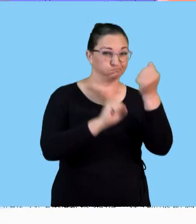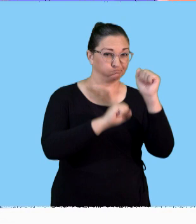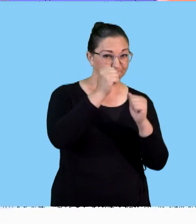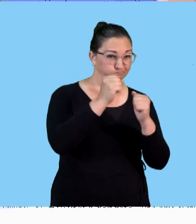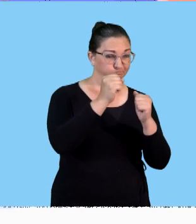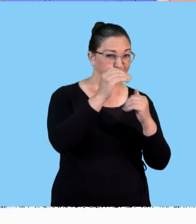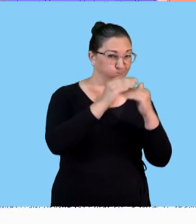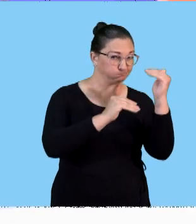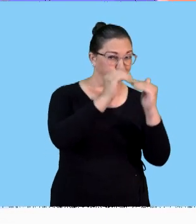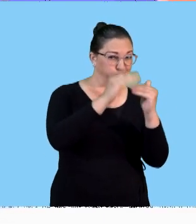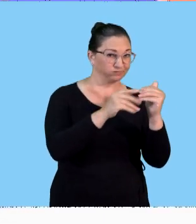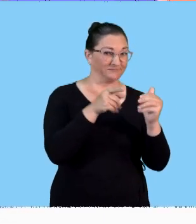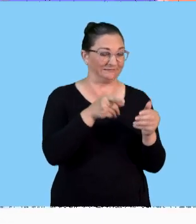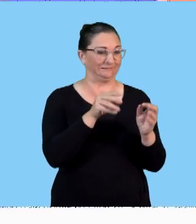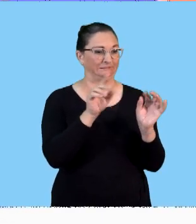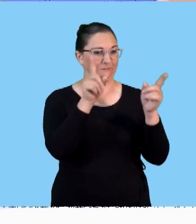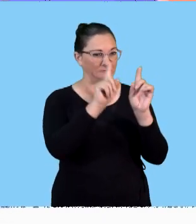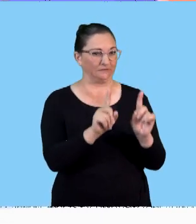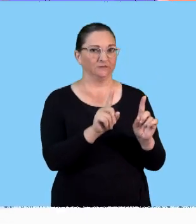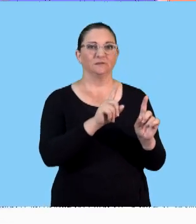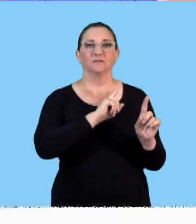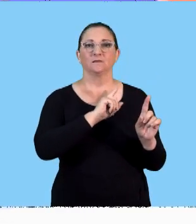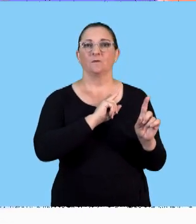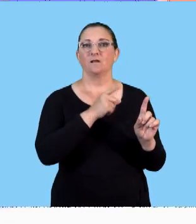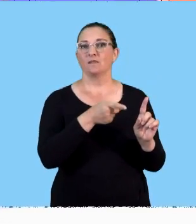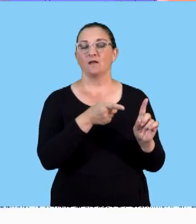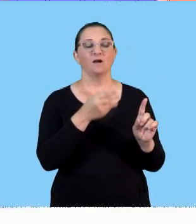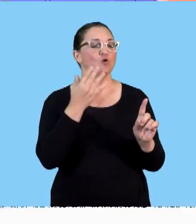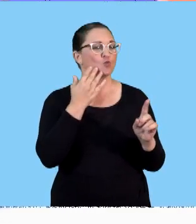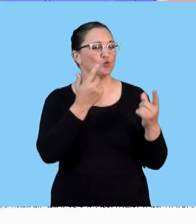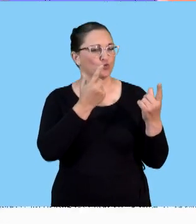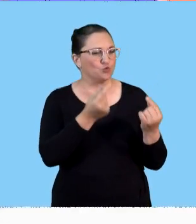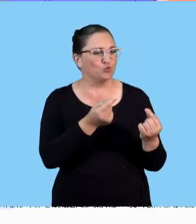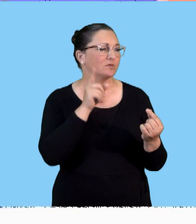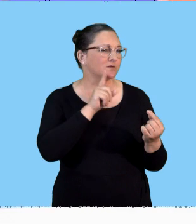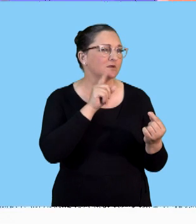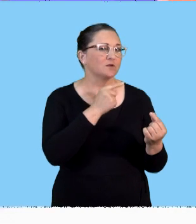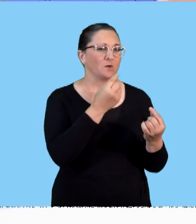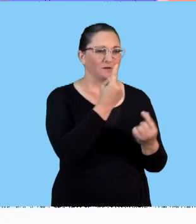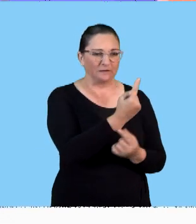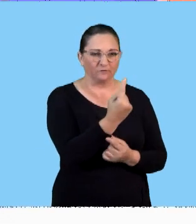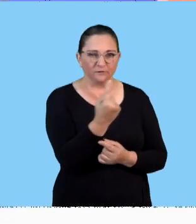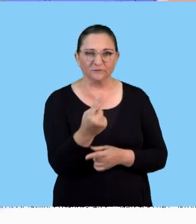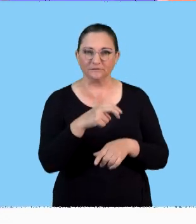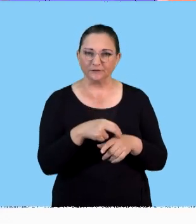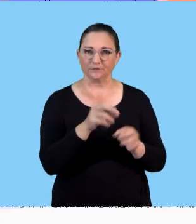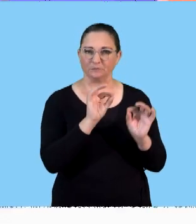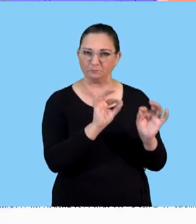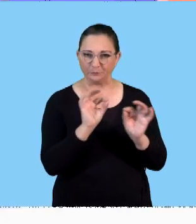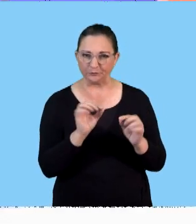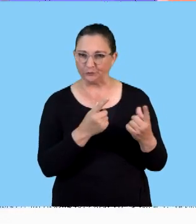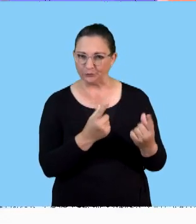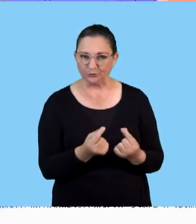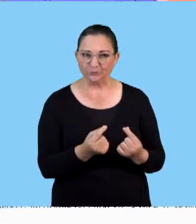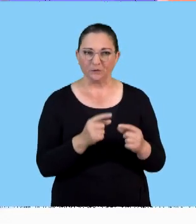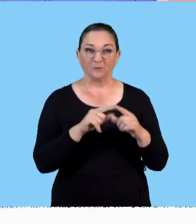is unique? Which is why construction cost estimation must be carried out individually for each project.